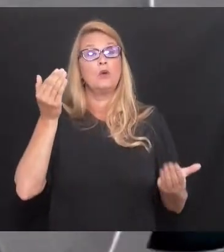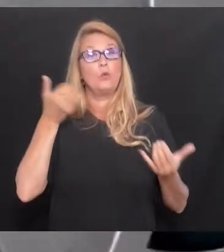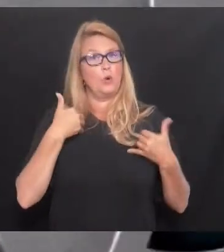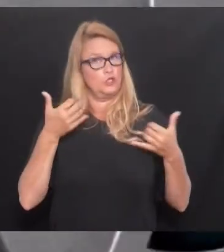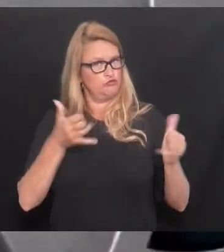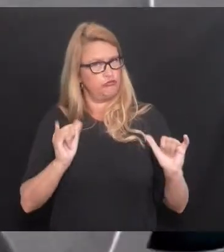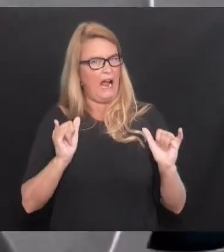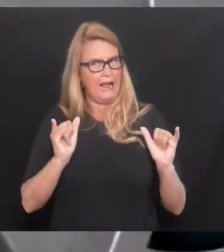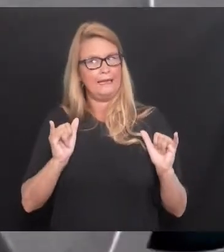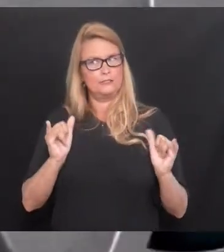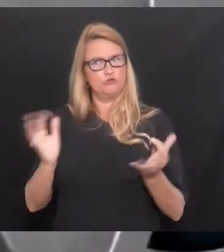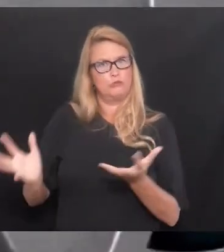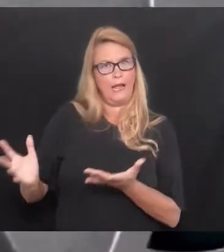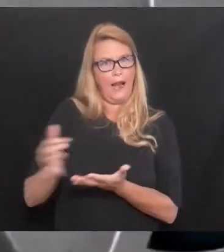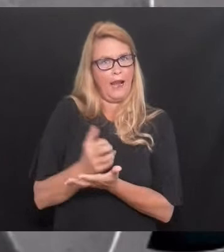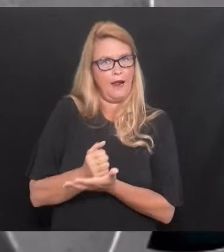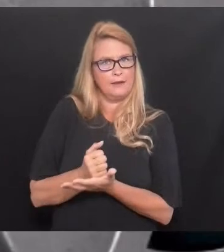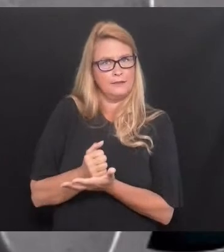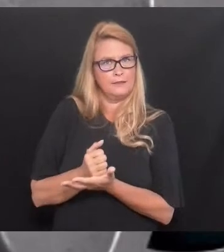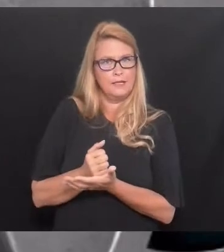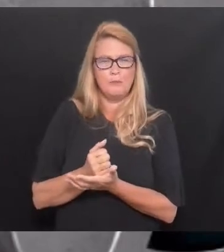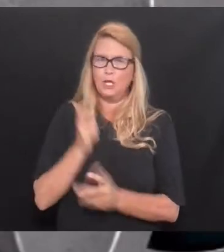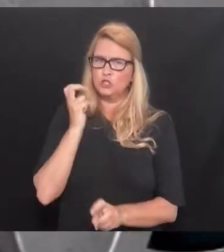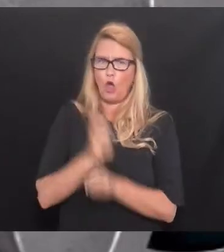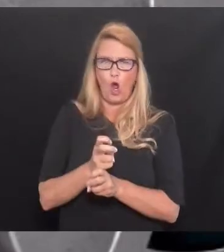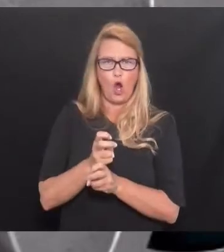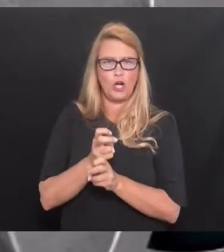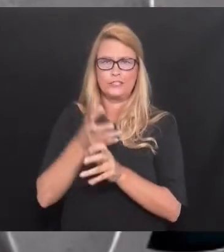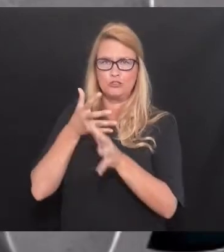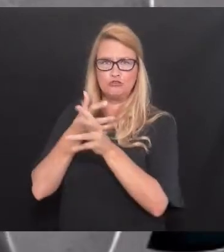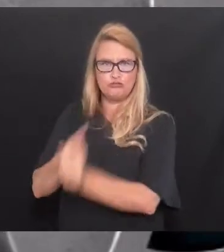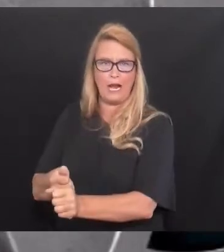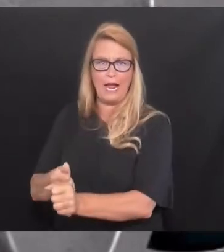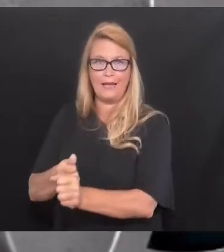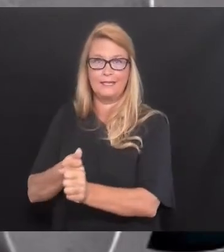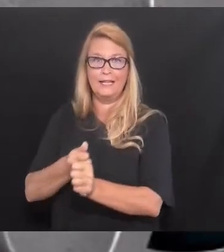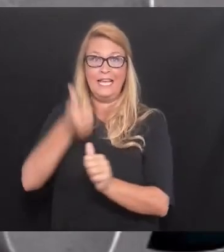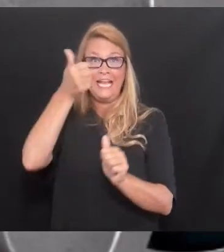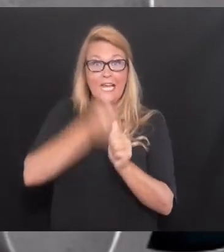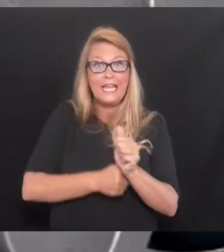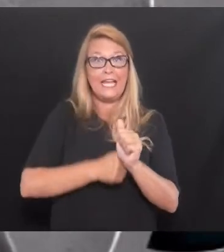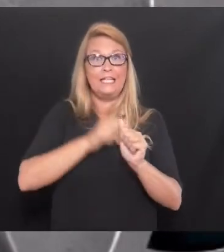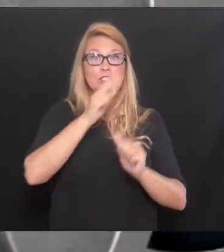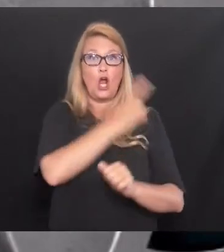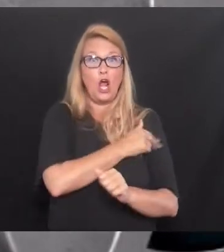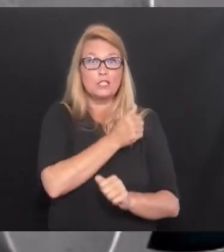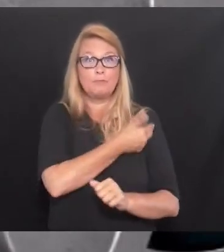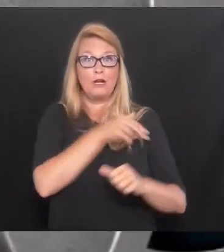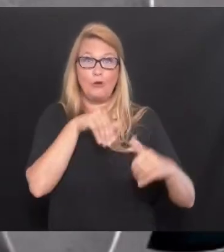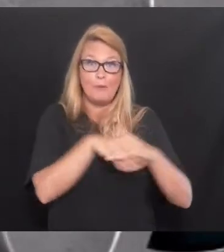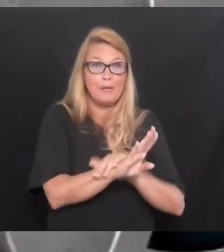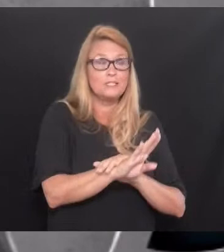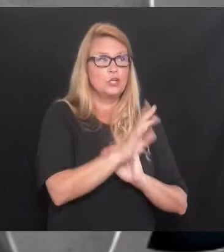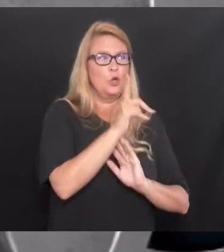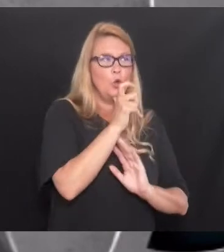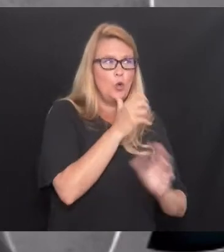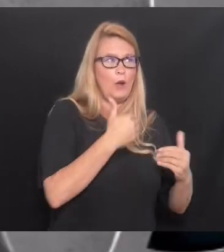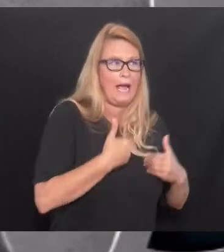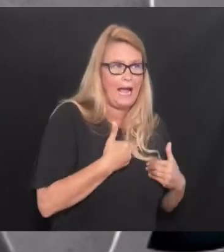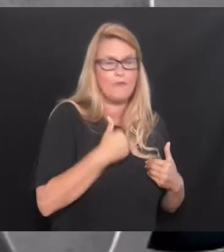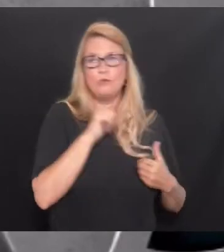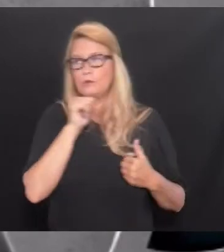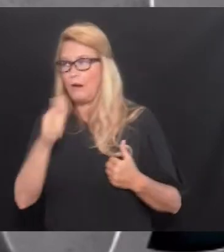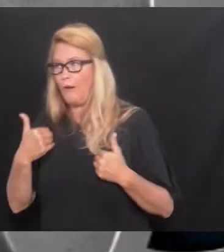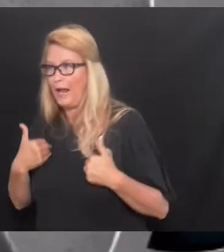to work on. It is very difficult to track all the cases in the hospital with the vaccines, who's been vaccinated and who hasn't, but that